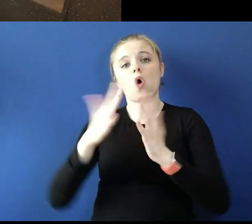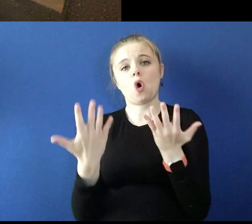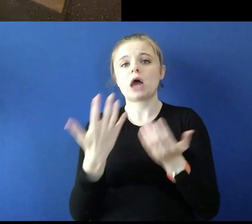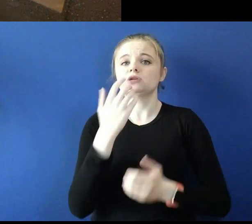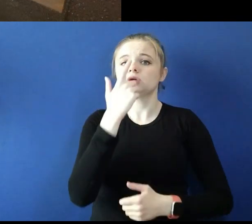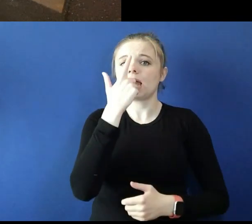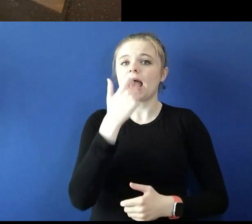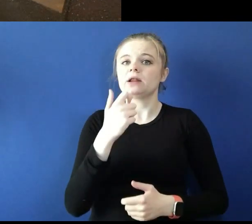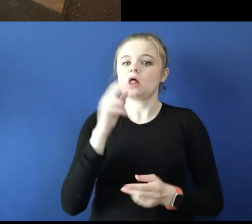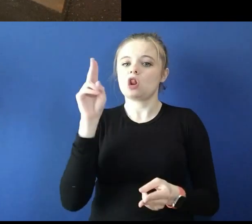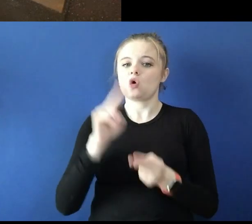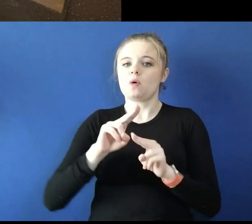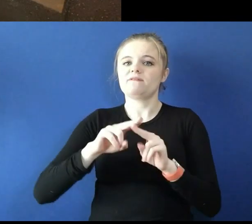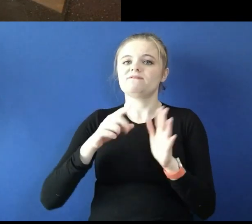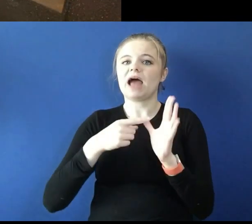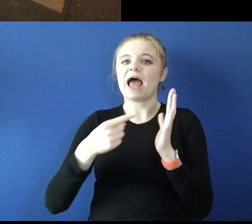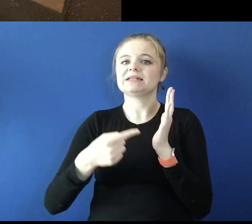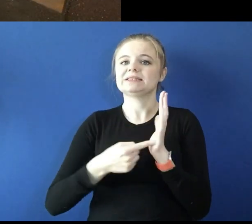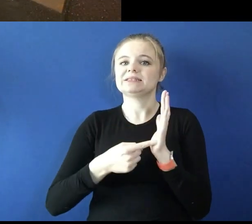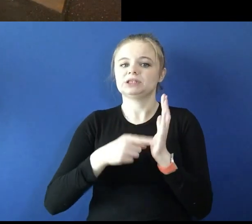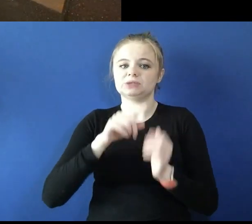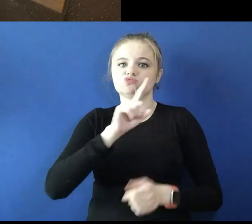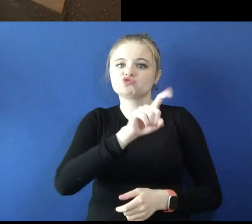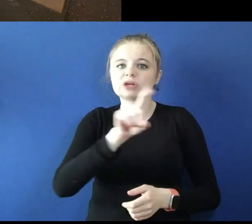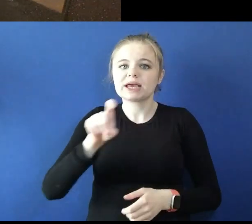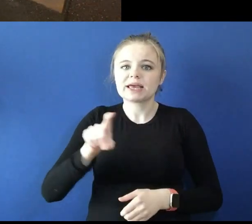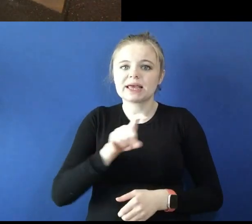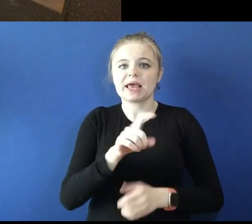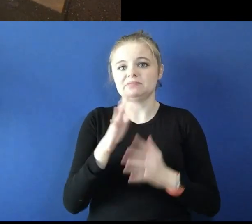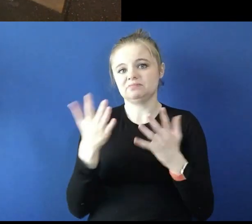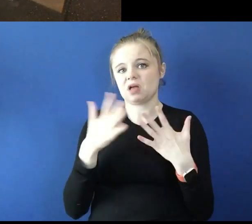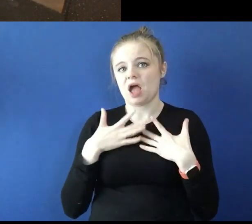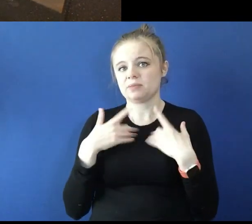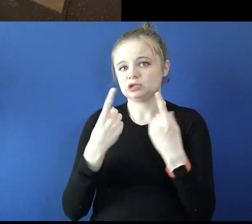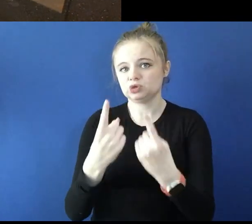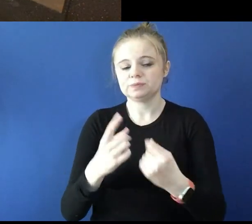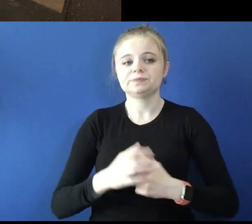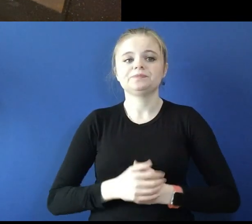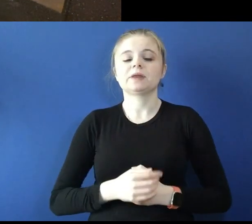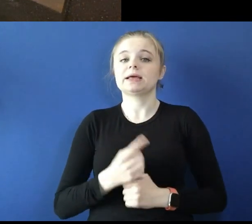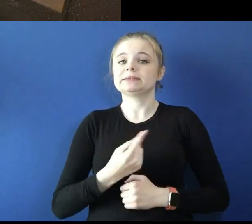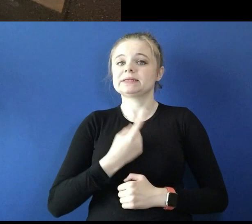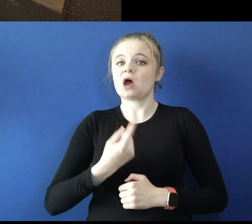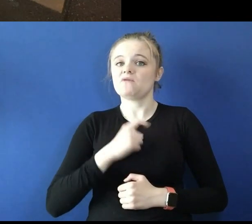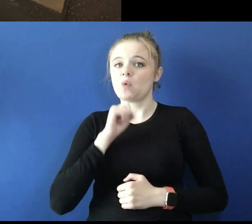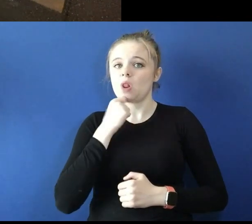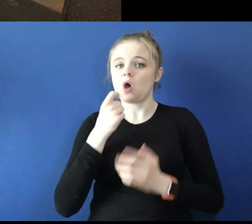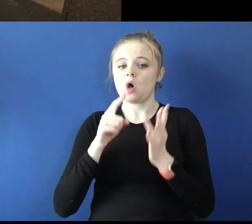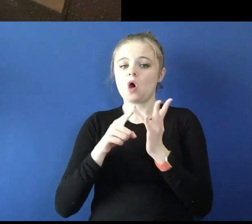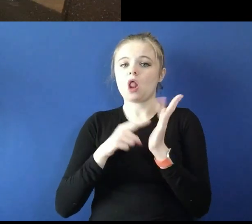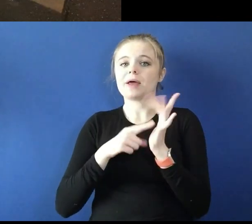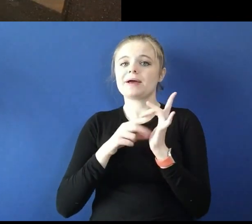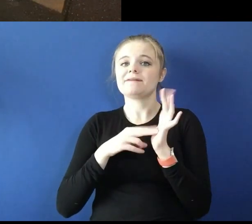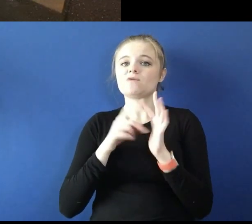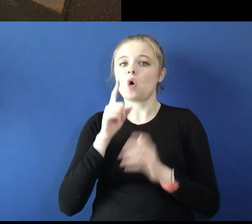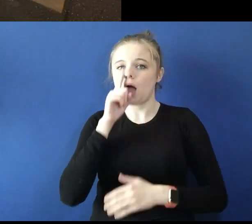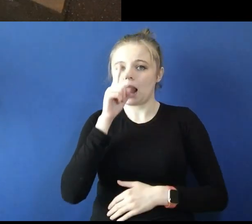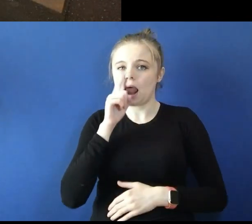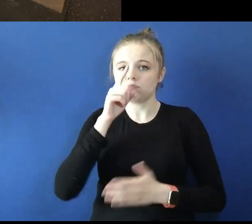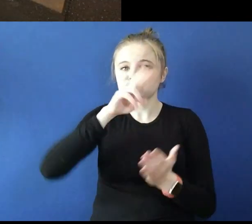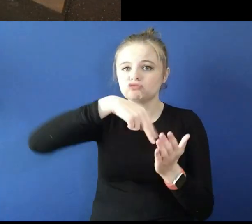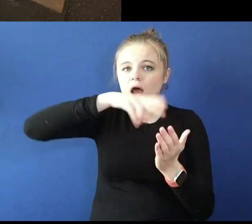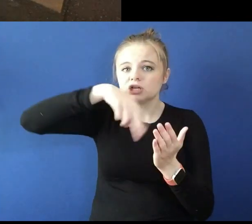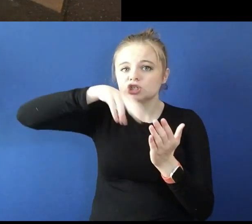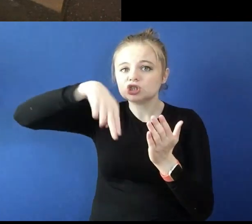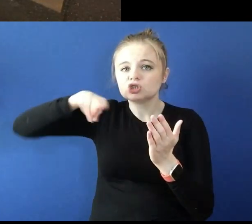spray. It's entirely up to you. I am going to brush them with some olive